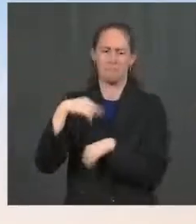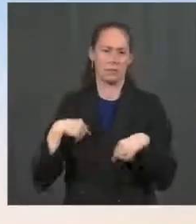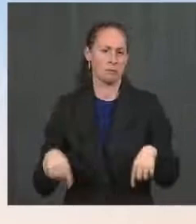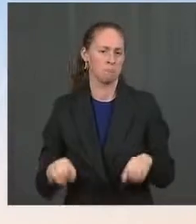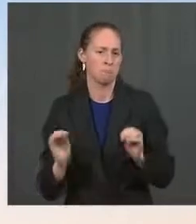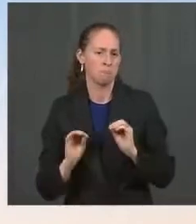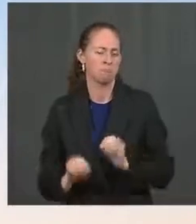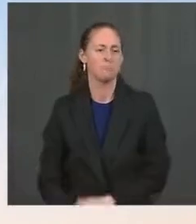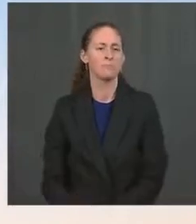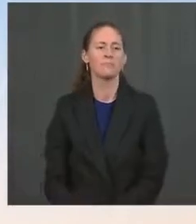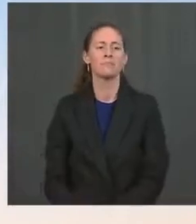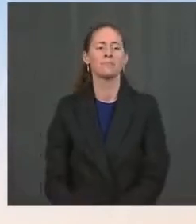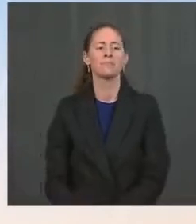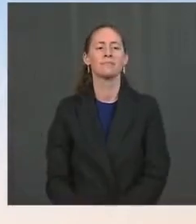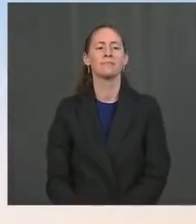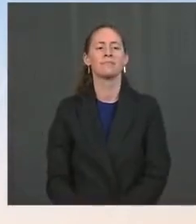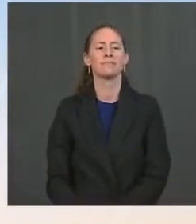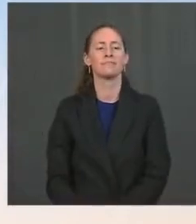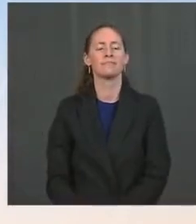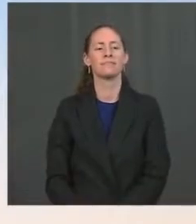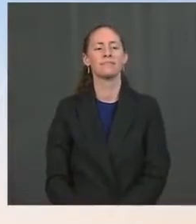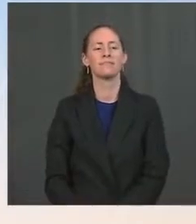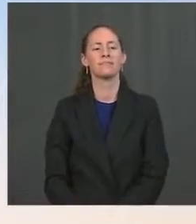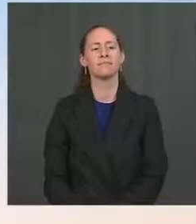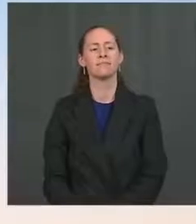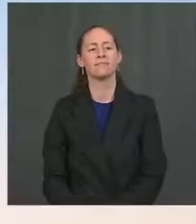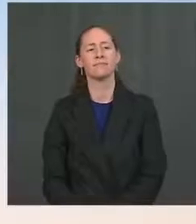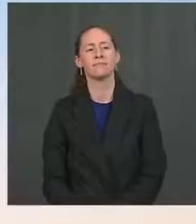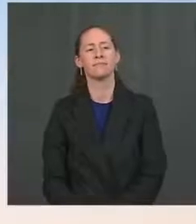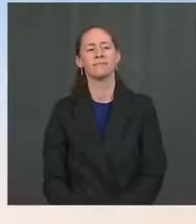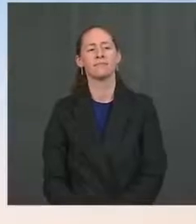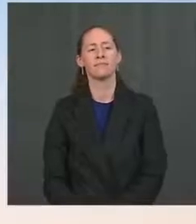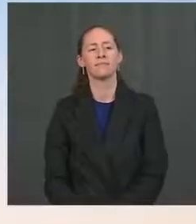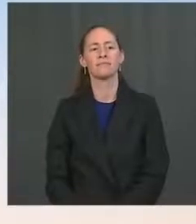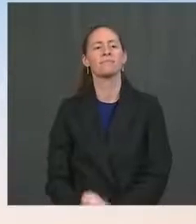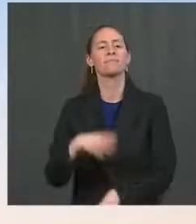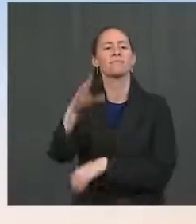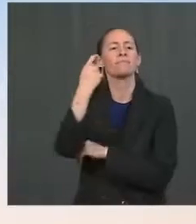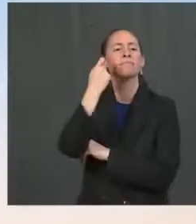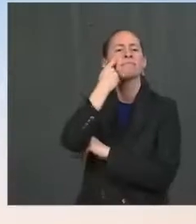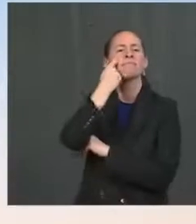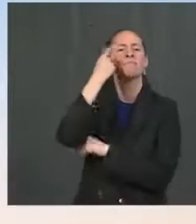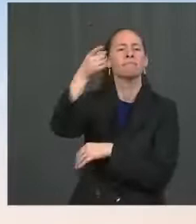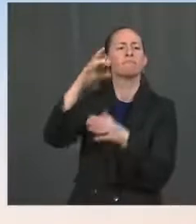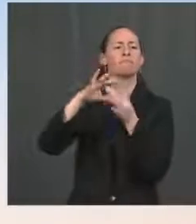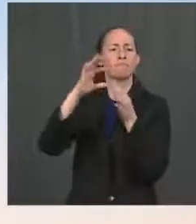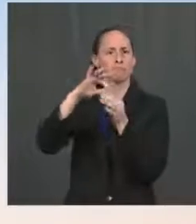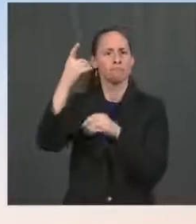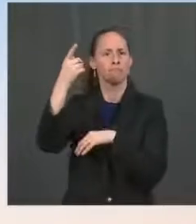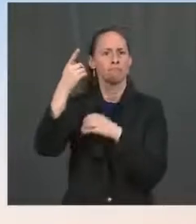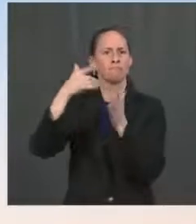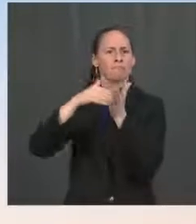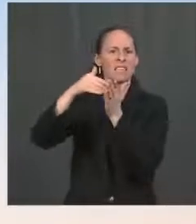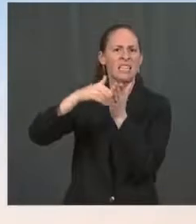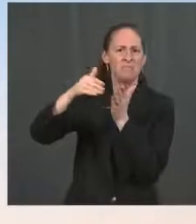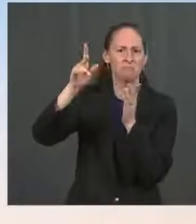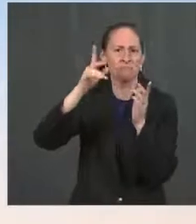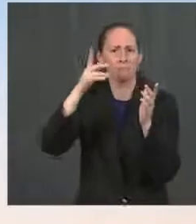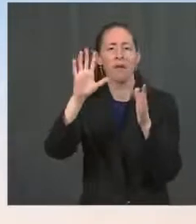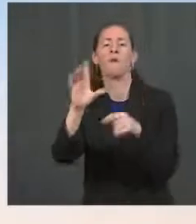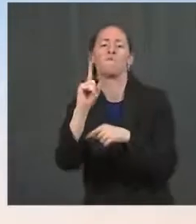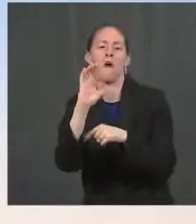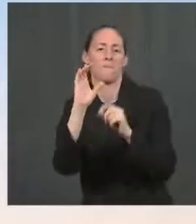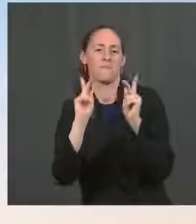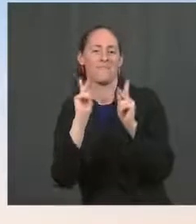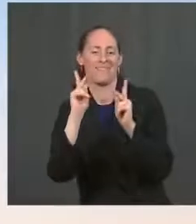morning, you noted that the current count is that there's about 100 Americans in Afghanistan. My colleague Susan Crabtree is hearing